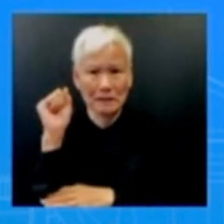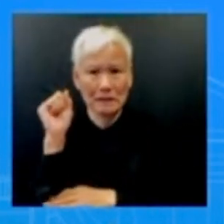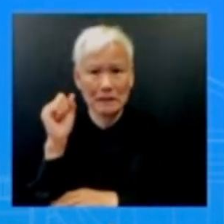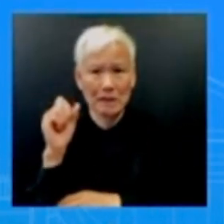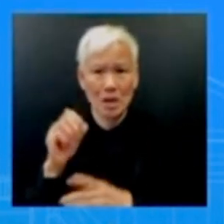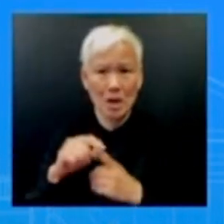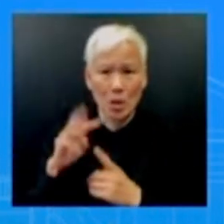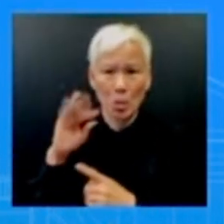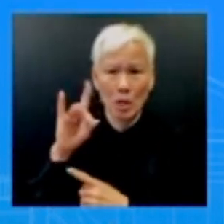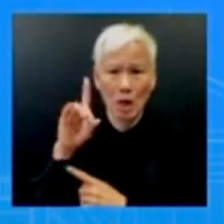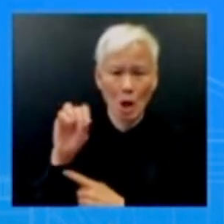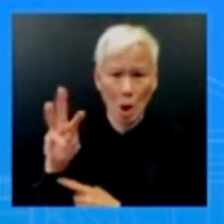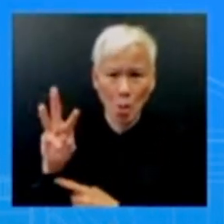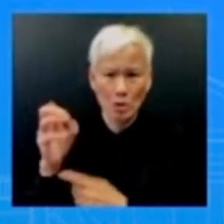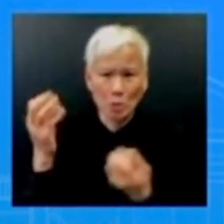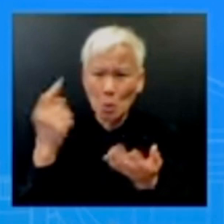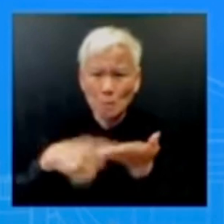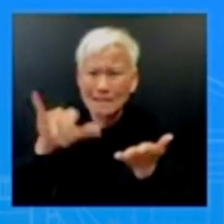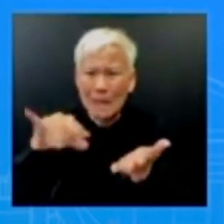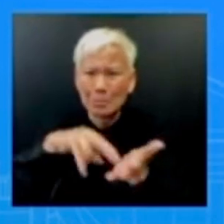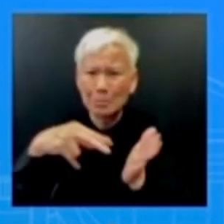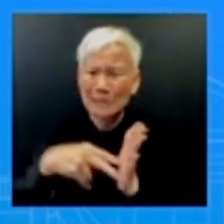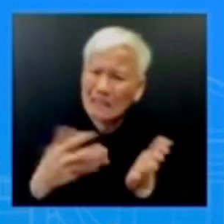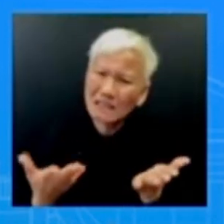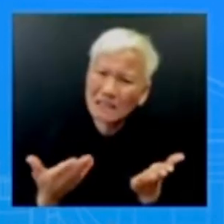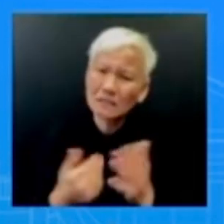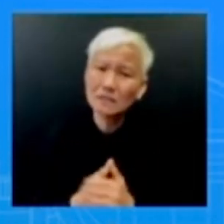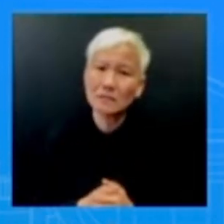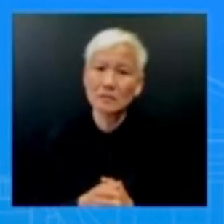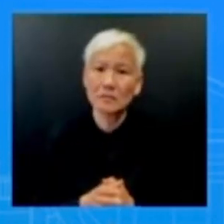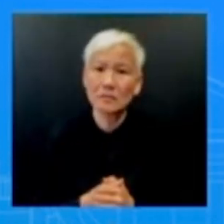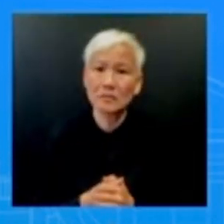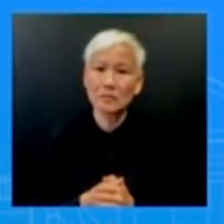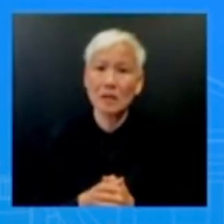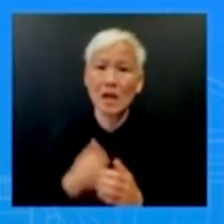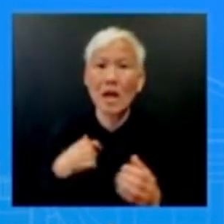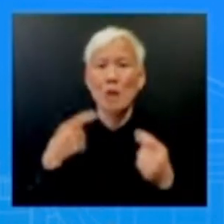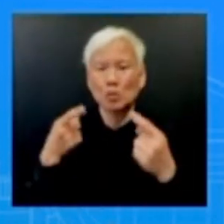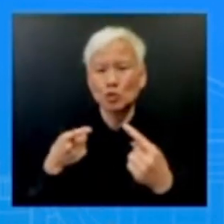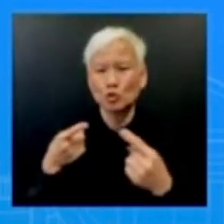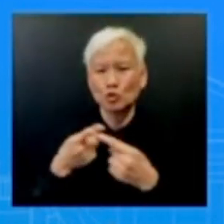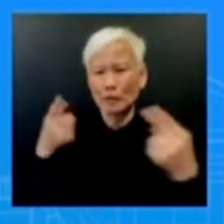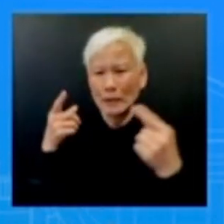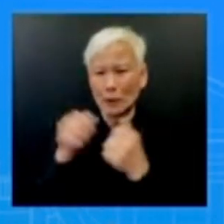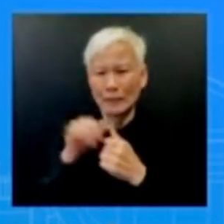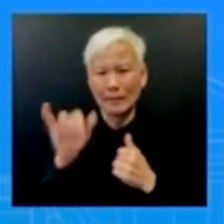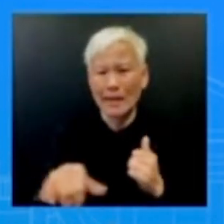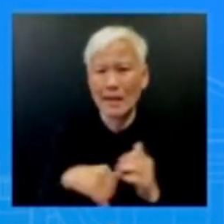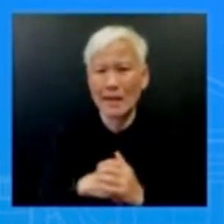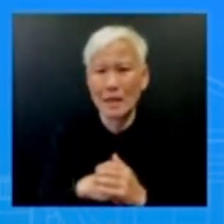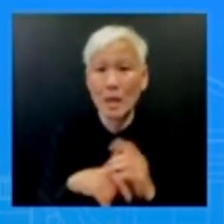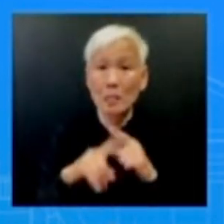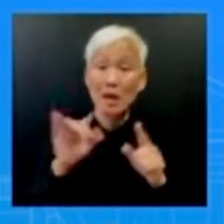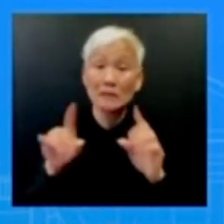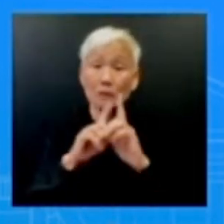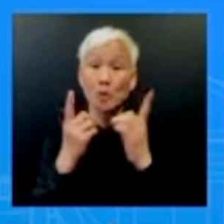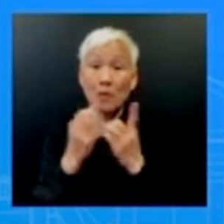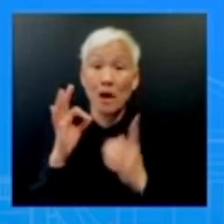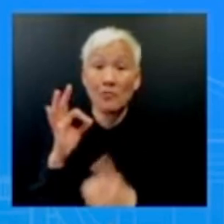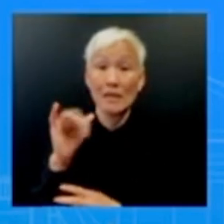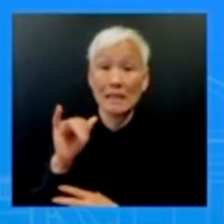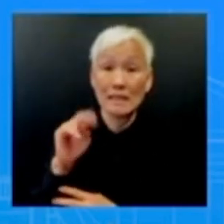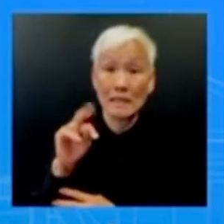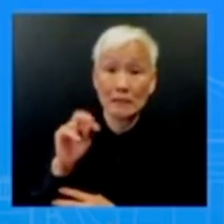Would disagree with that. As we have said before, the step that the Department of Interior had taken was because of certain